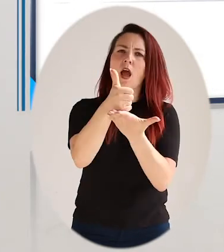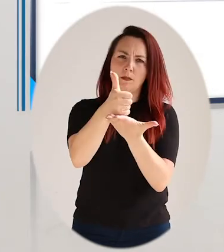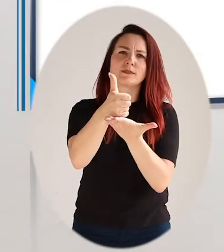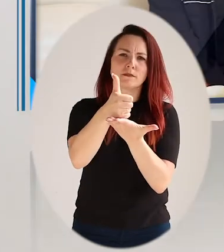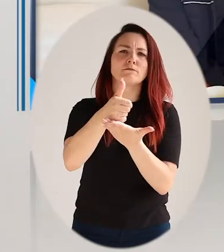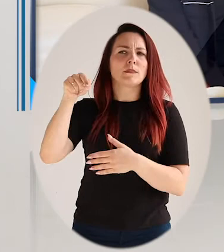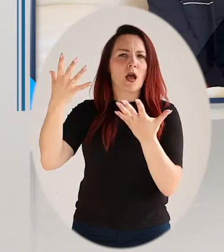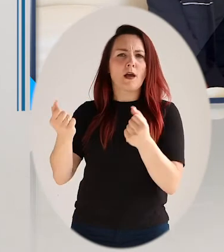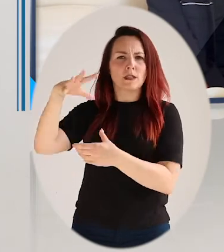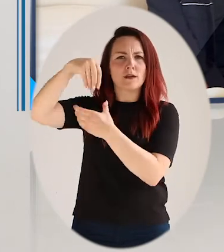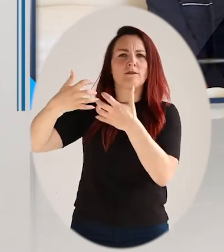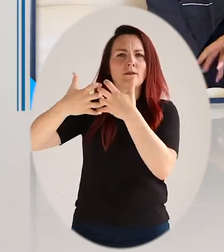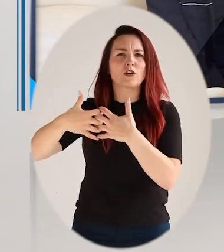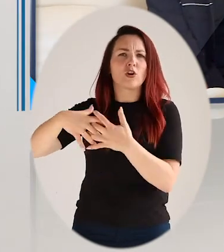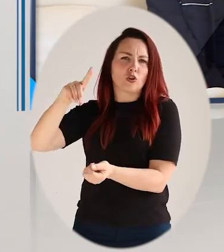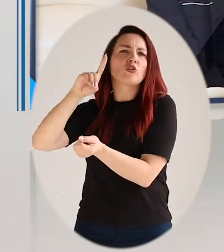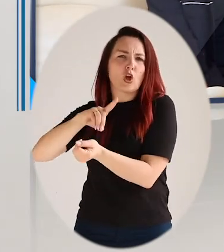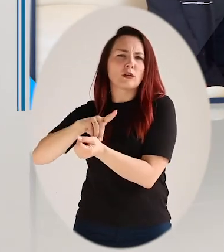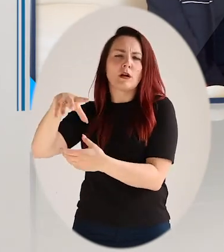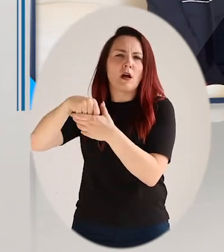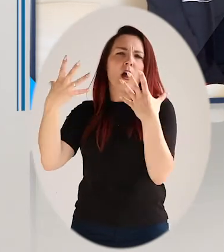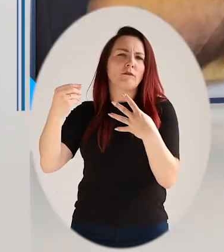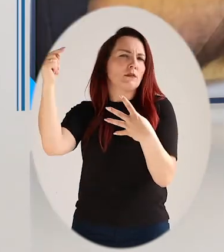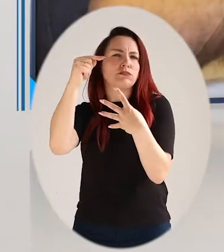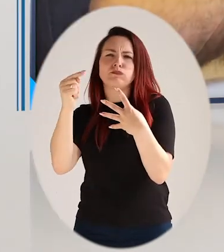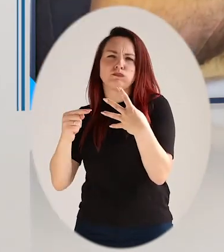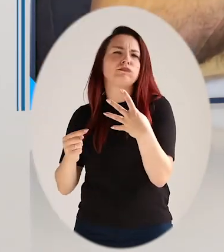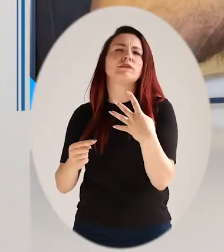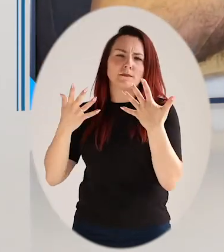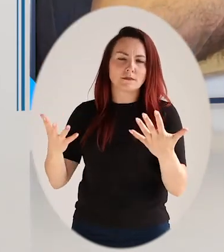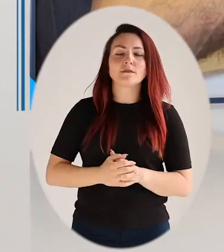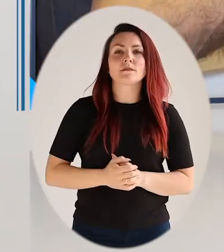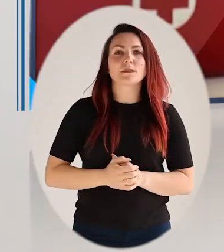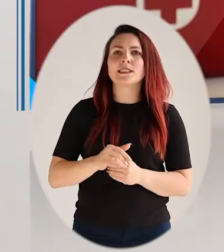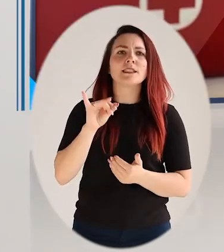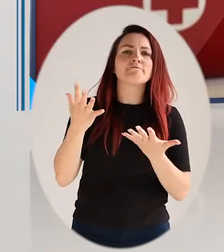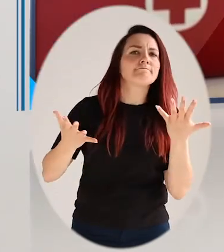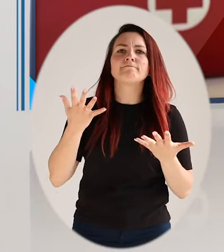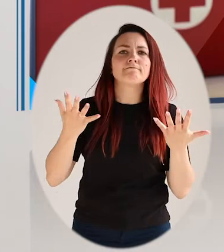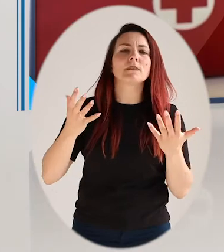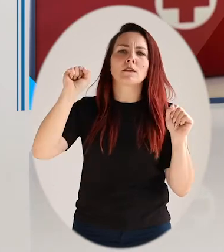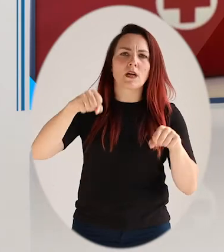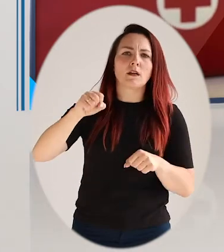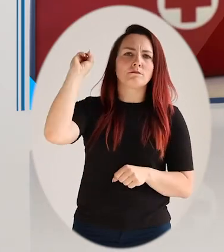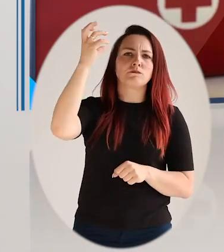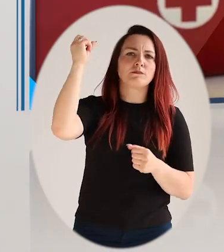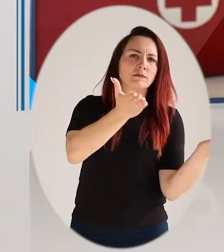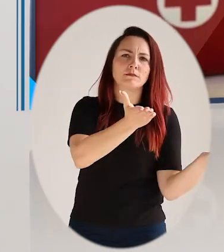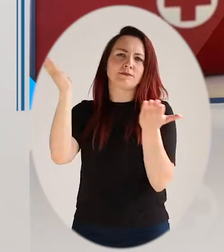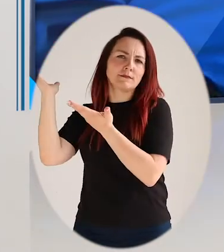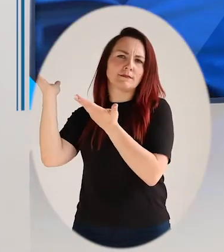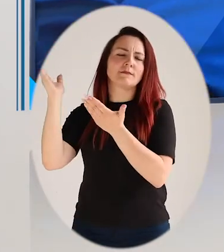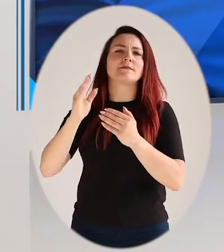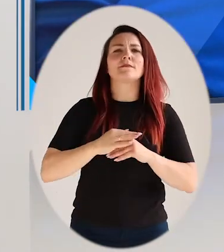occurs, first aid is provided to the victim. The medical center of the Izolyator plant has all the necessary means and equipment.